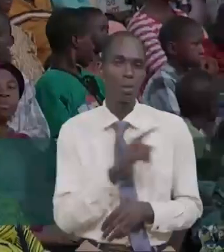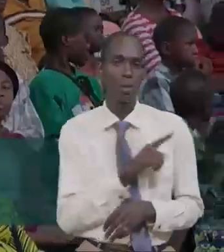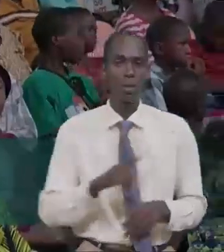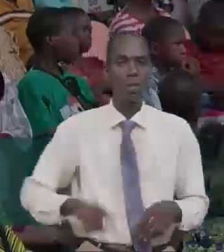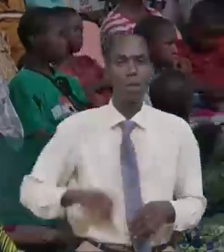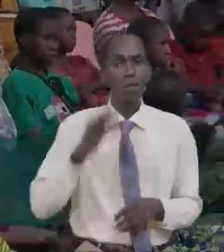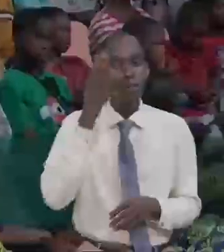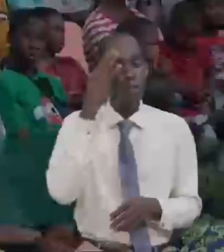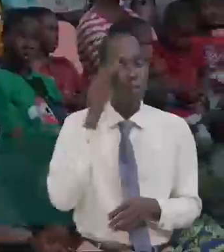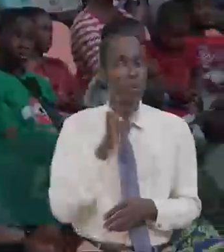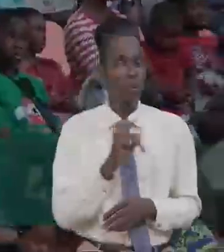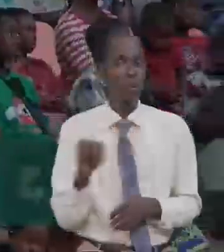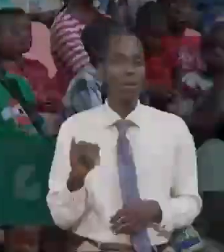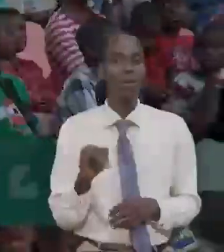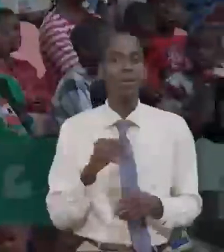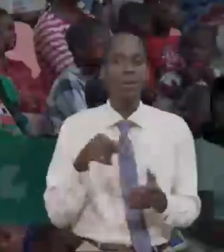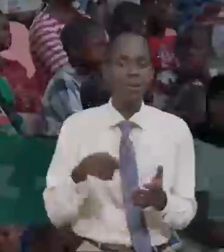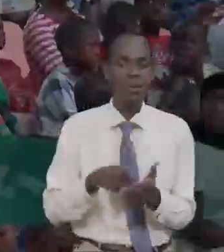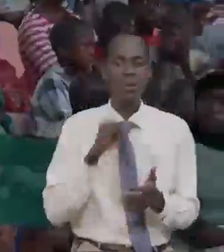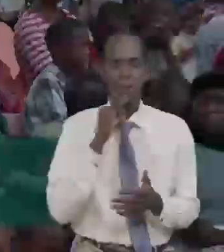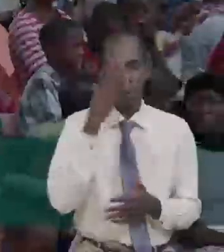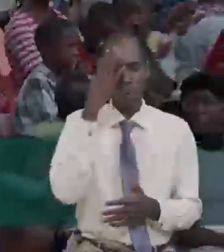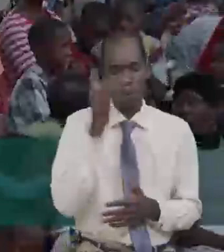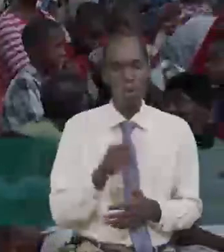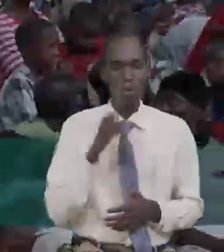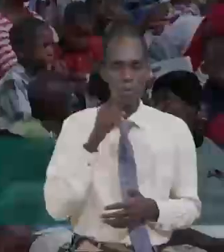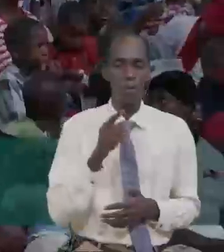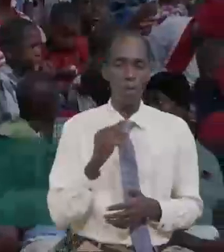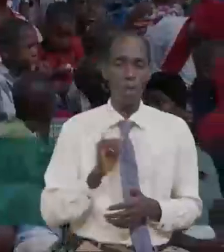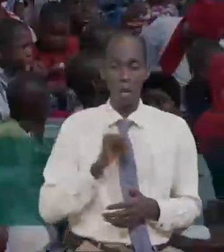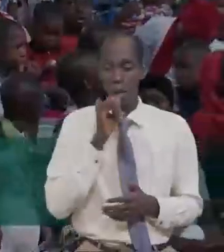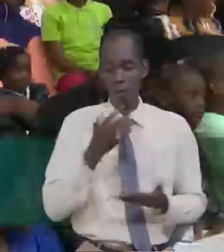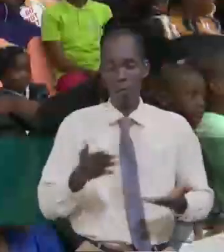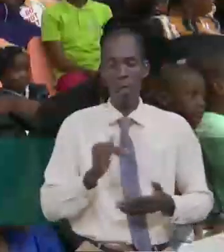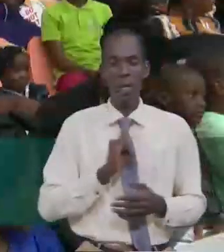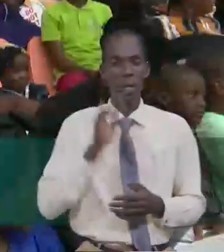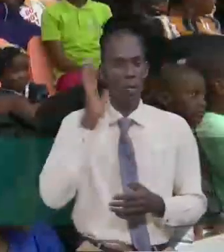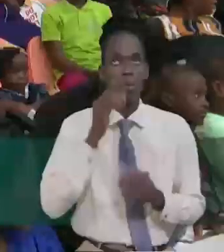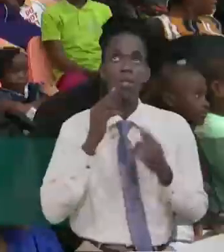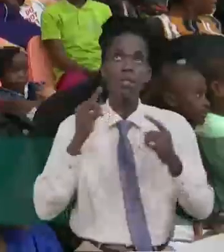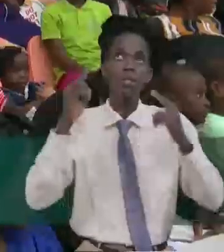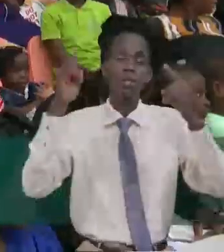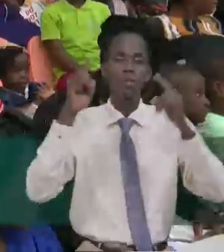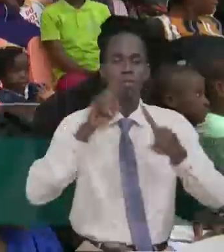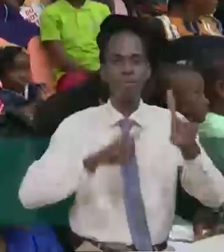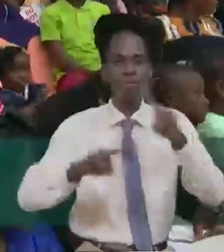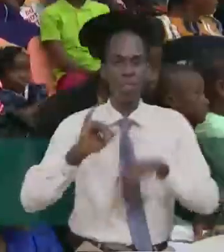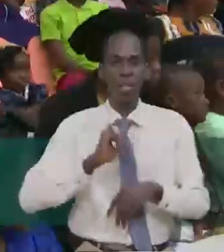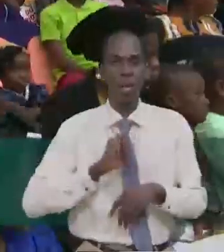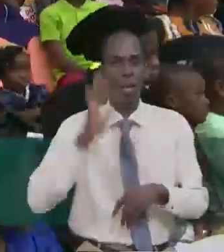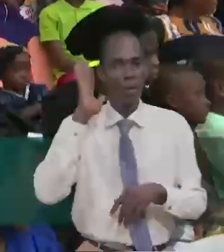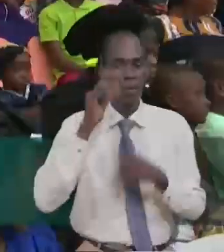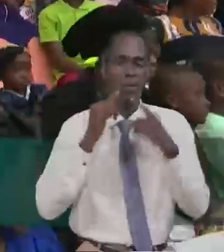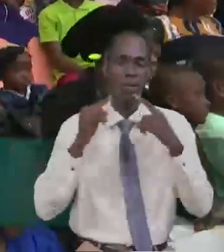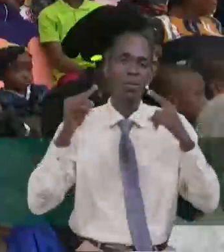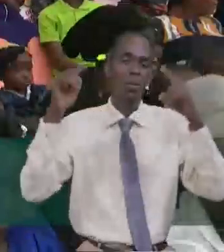will make it. I said, I will make it. And then you persevere. Of